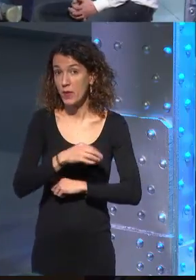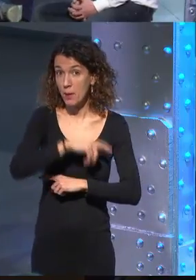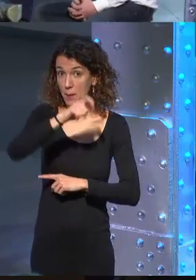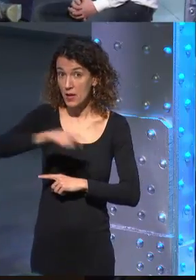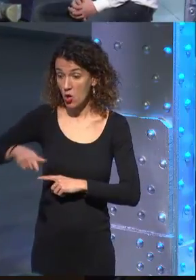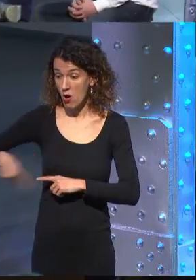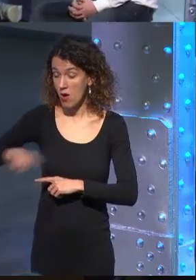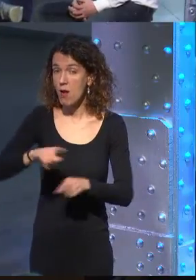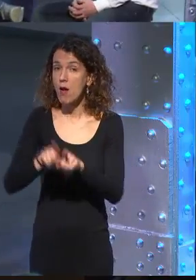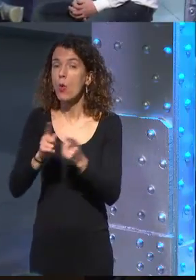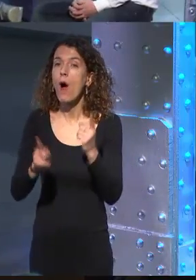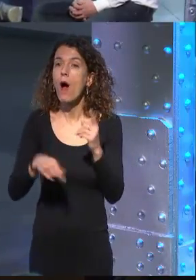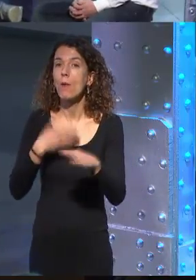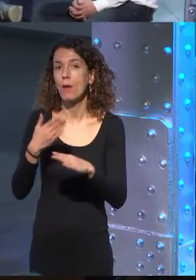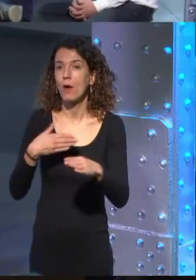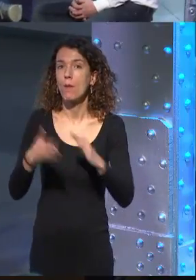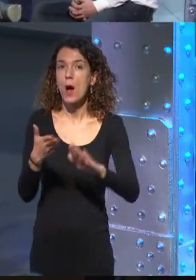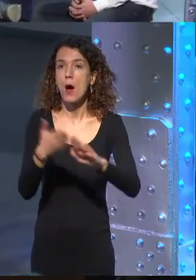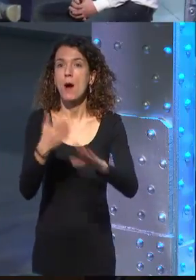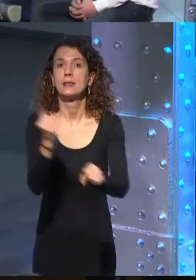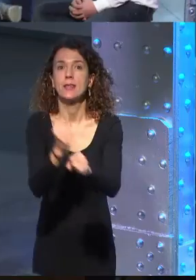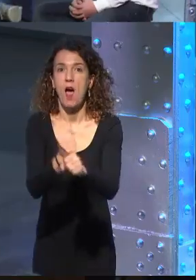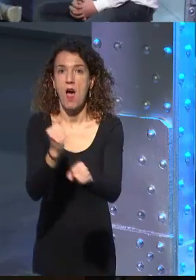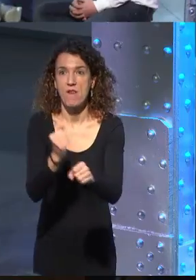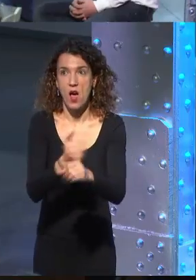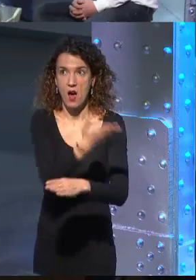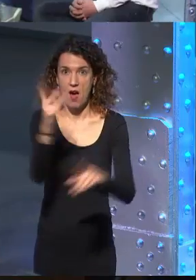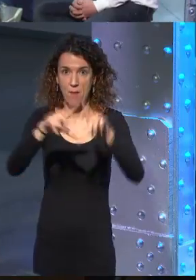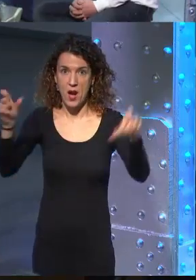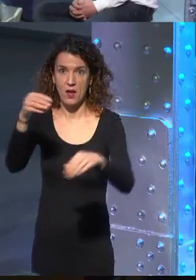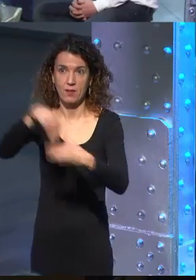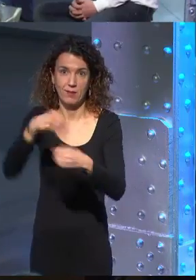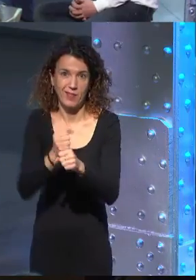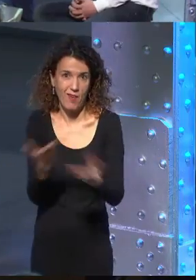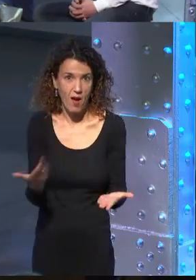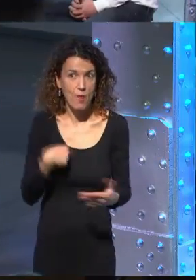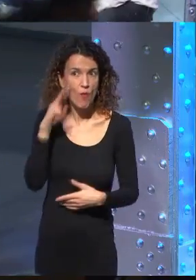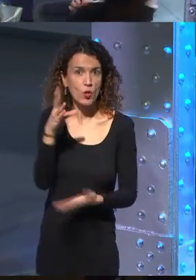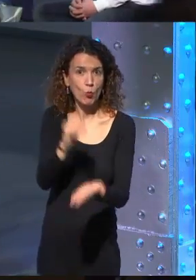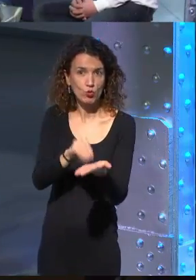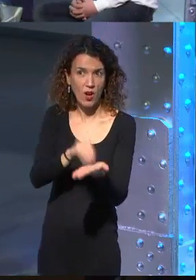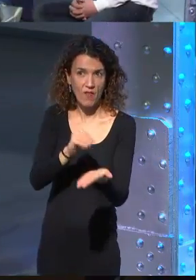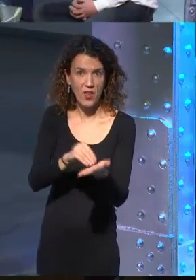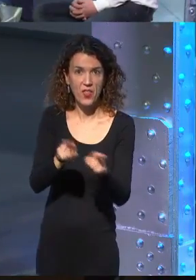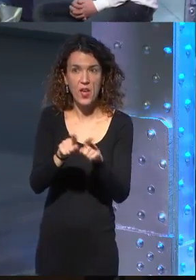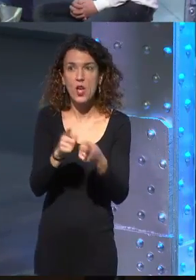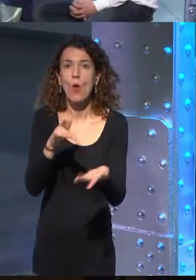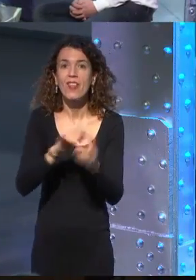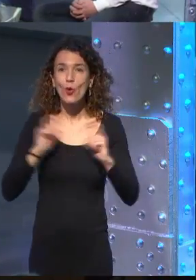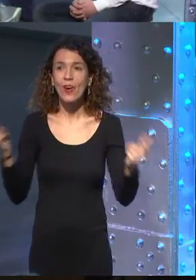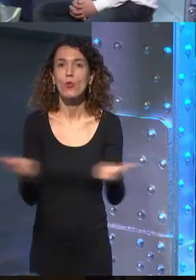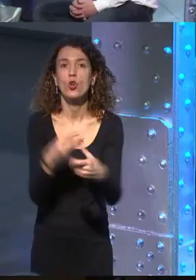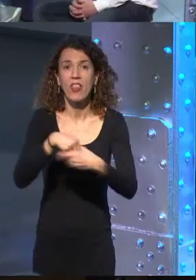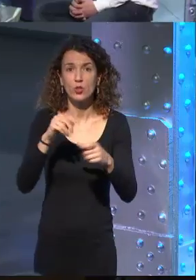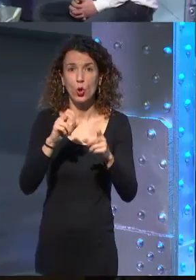With that behavior, these people will actually be working in a